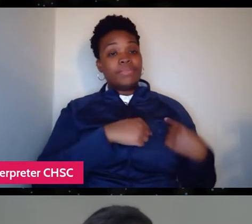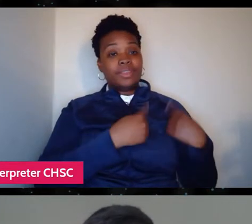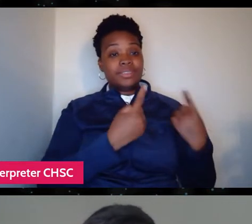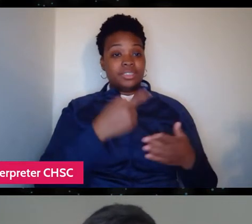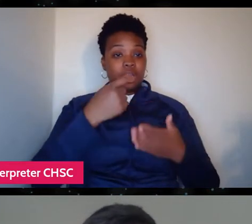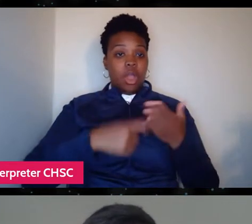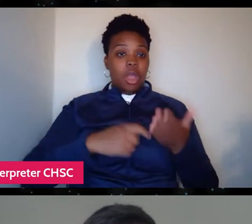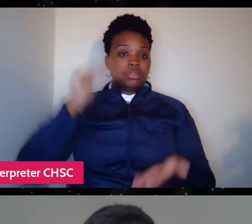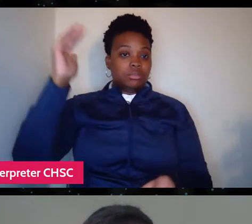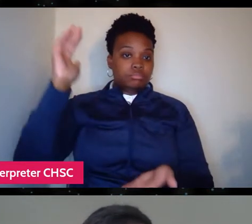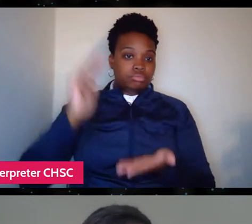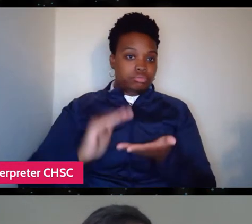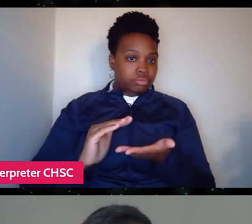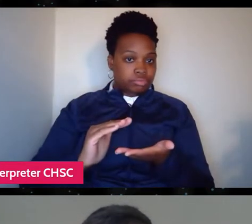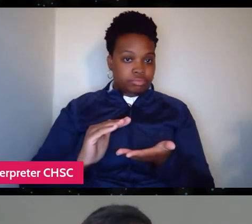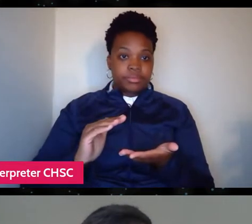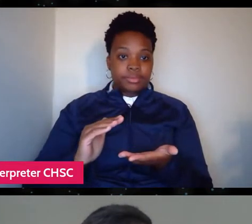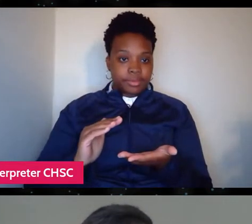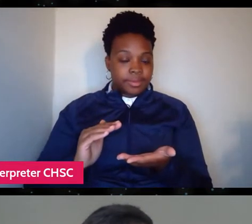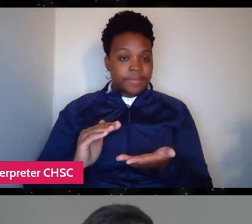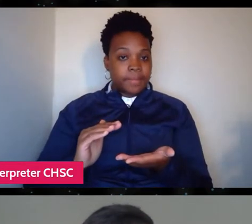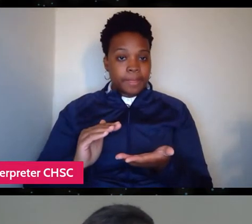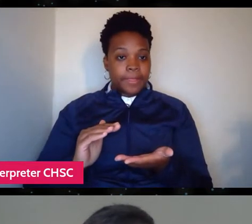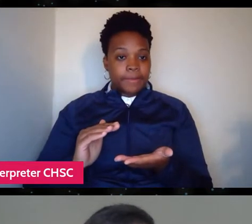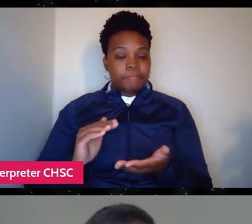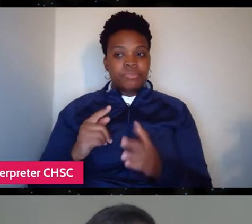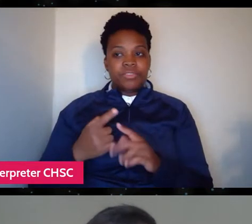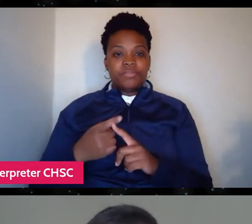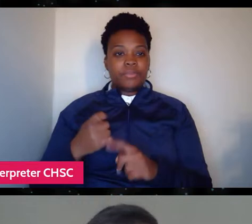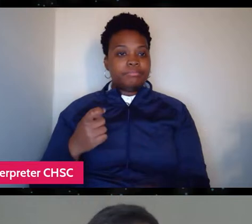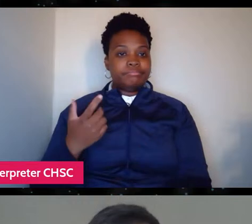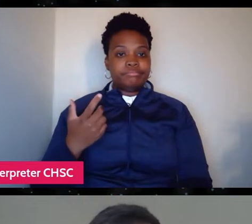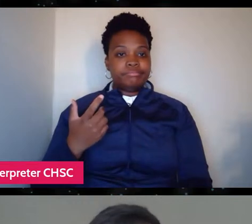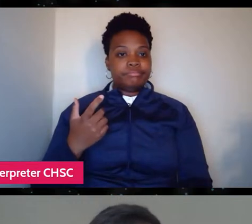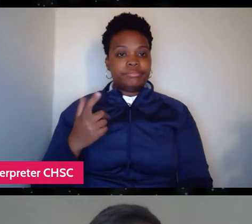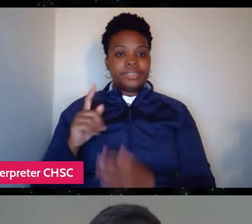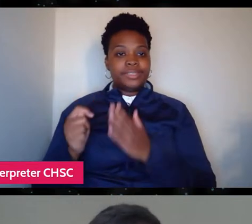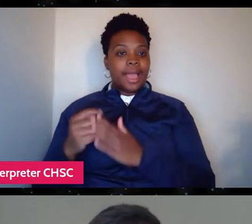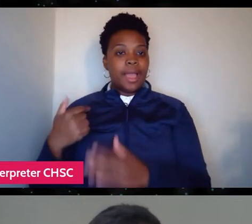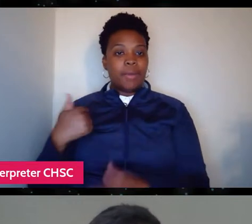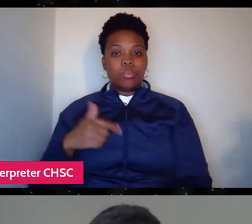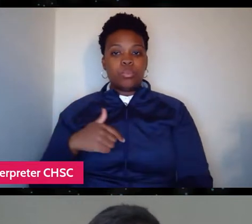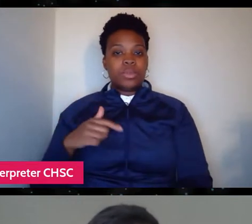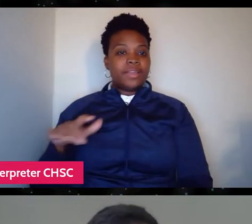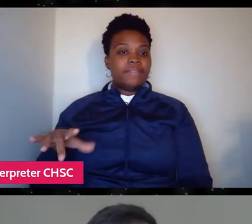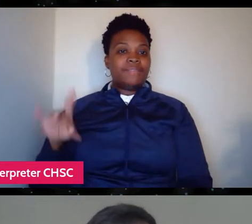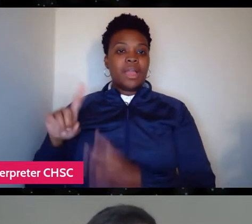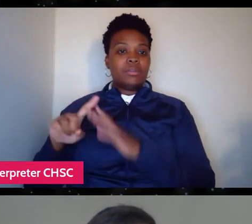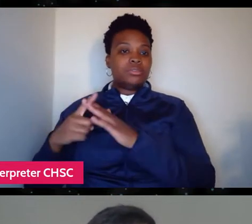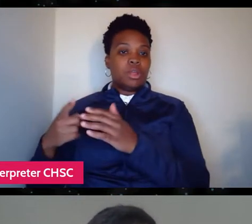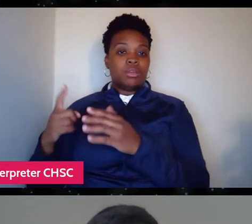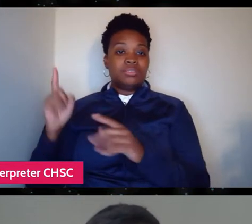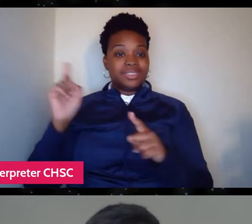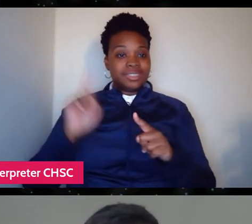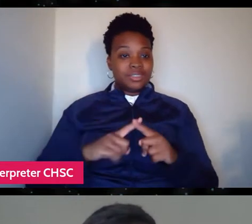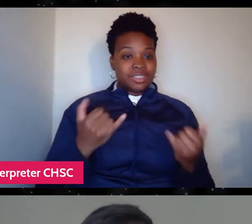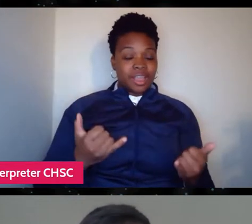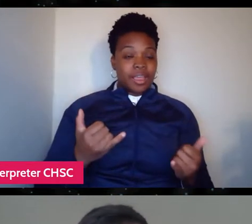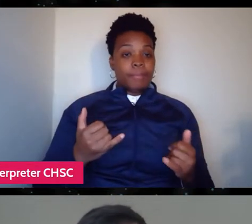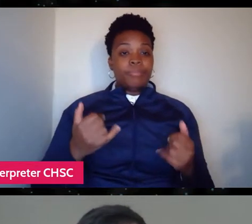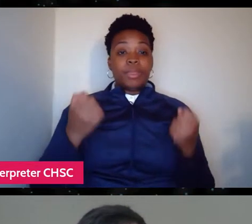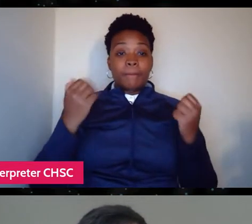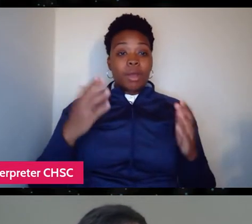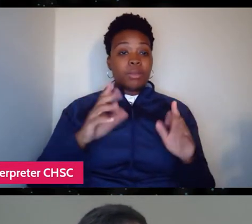down very dramatically. You know, from the time we were founded to today, we're talking multiple orders of